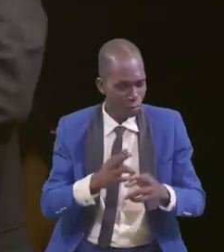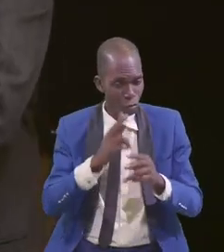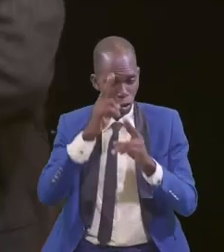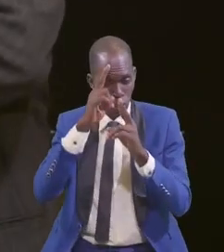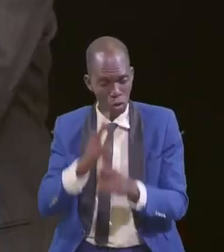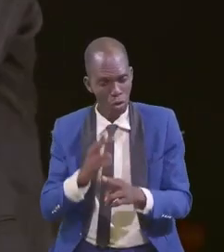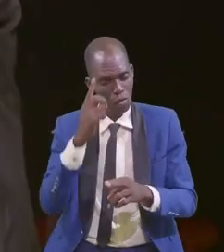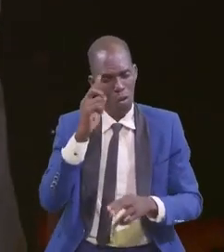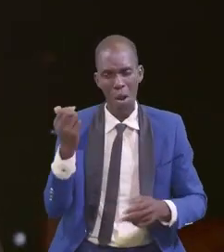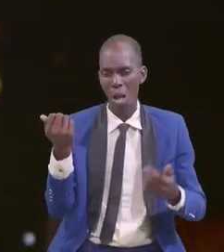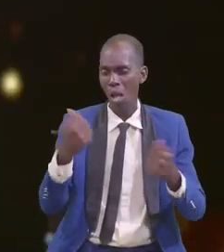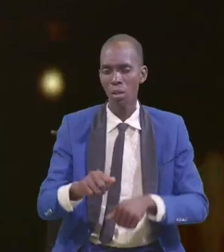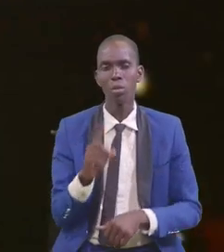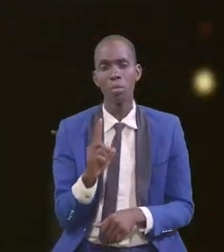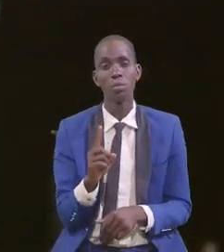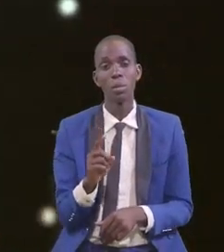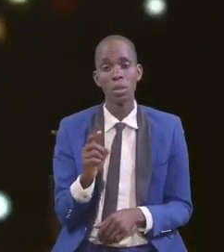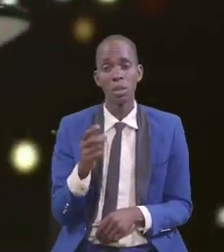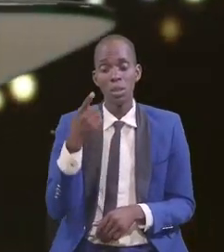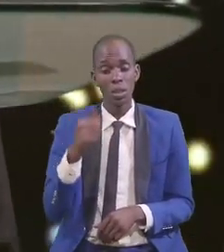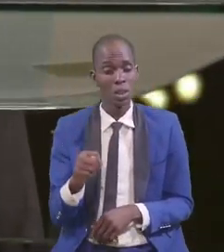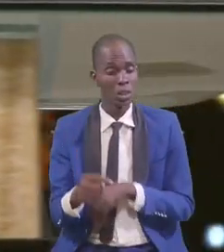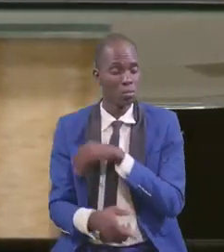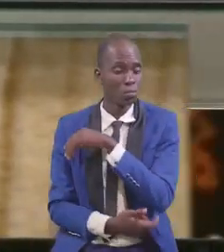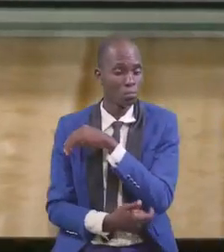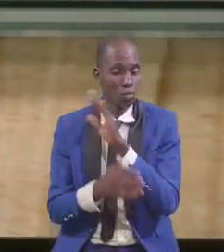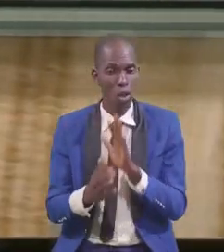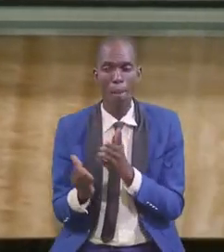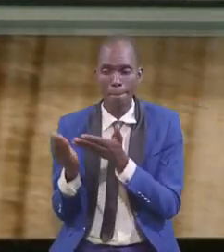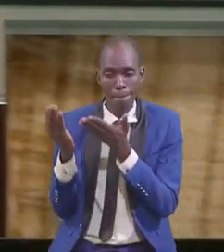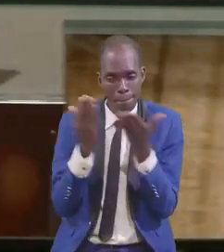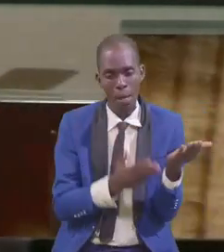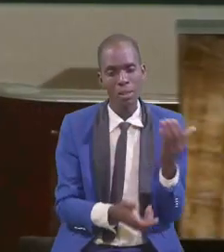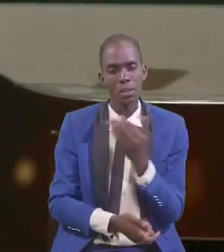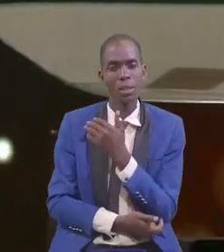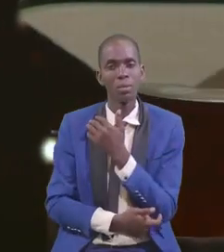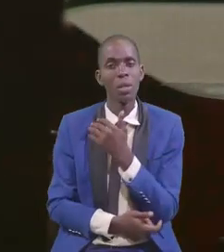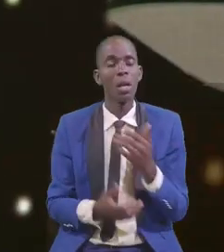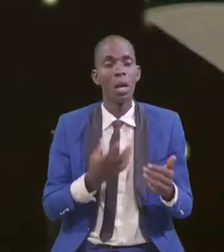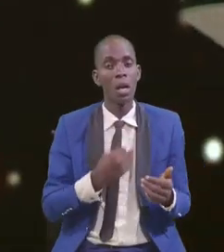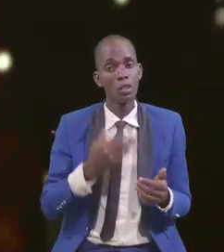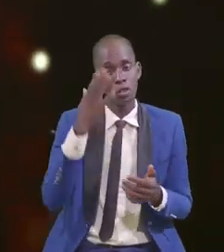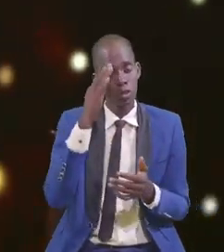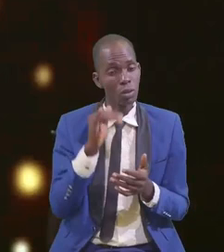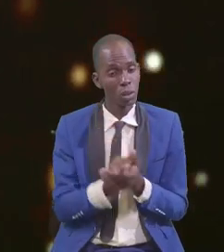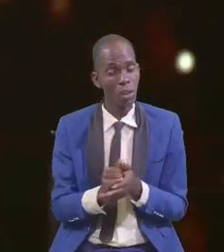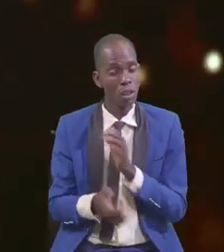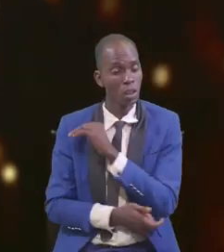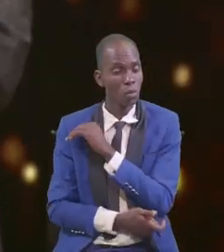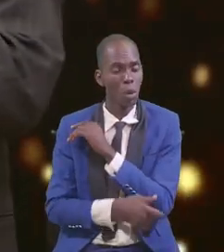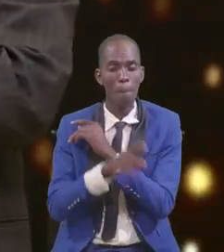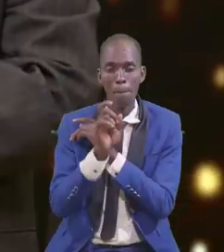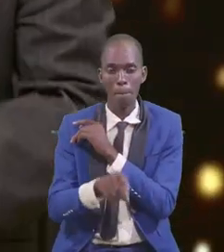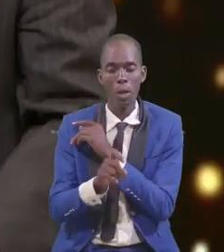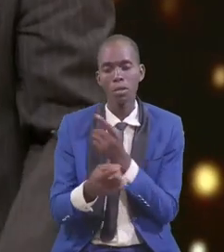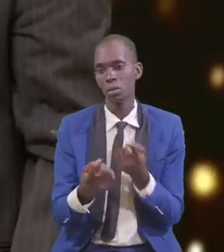He brings temptation, and it is ours to understand temptation will come. It